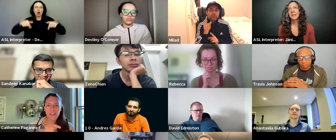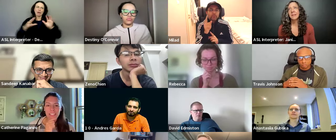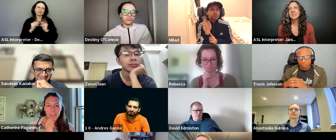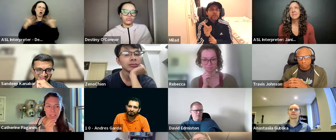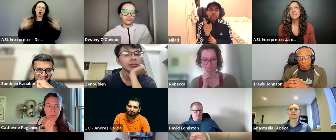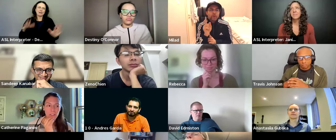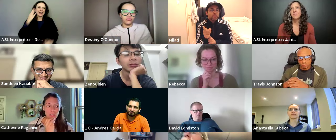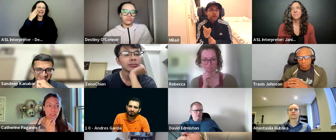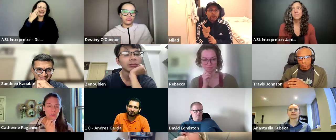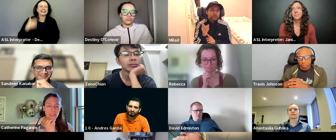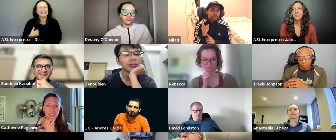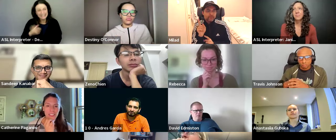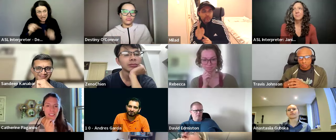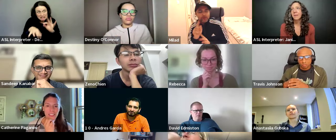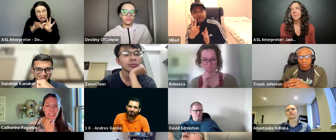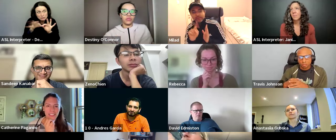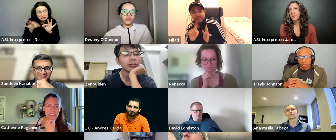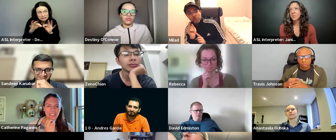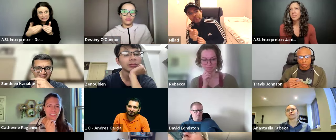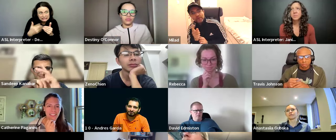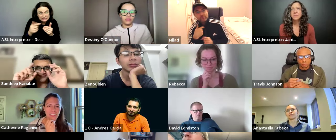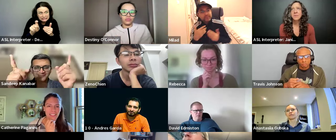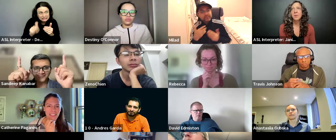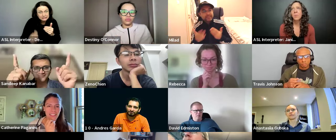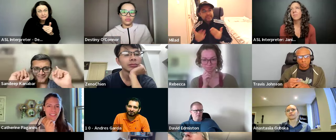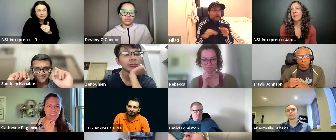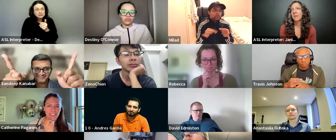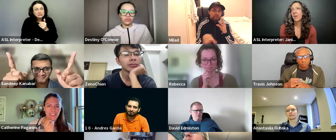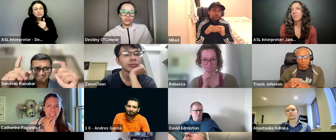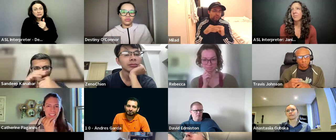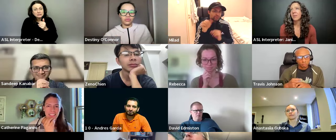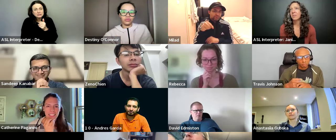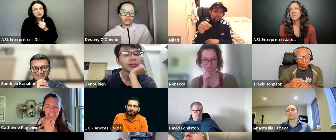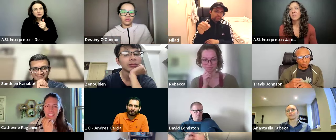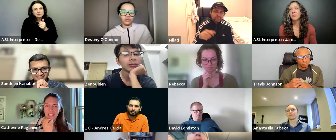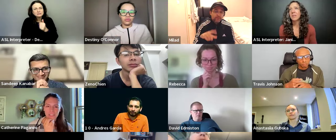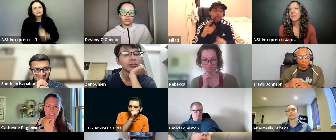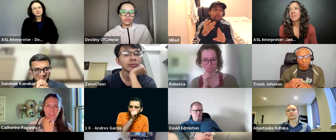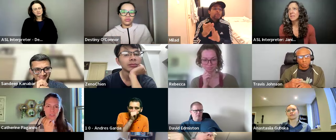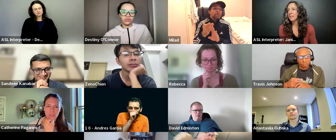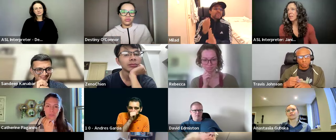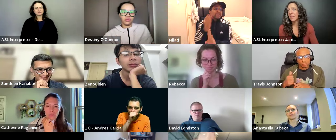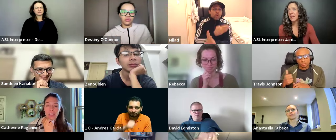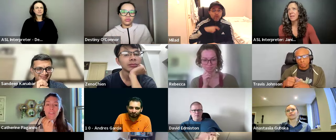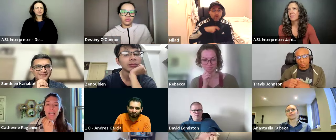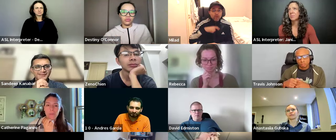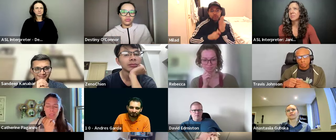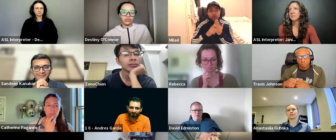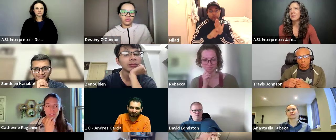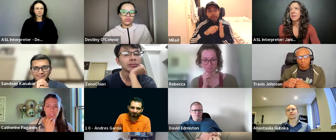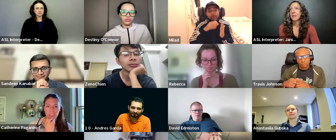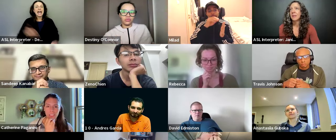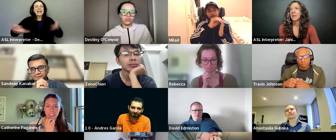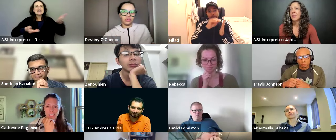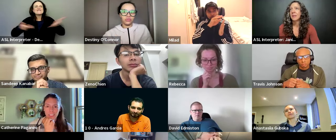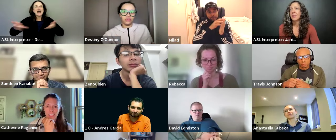So I don't know if that's something we could do. Could do just maybe a 1 minute long video, something really easy. Add Inviting